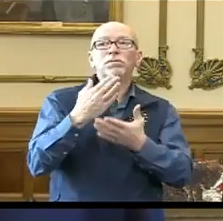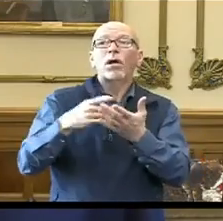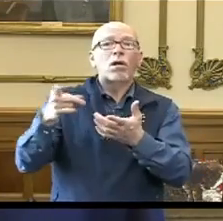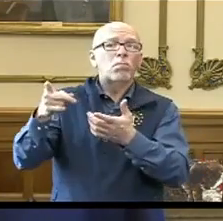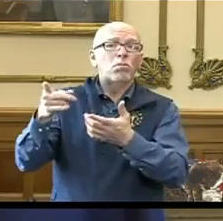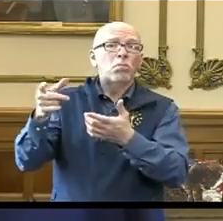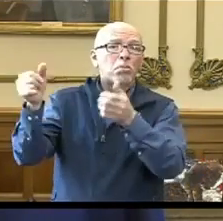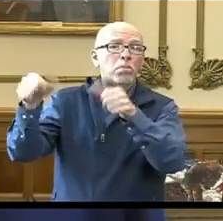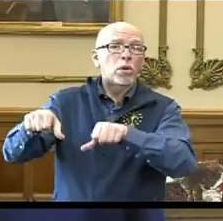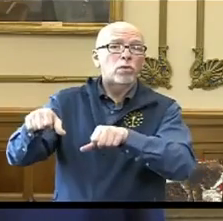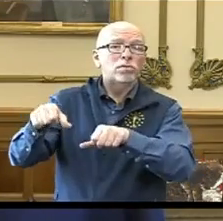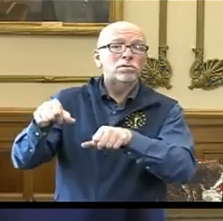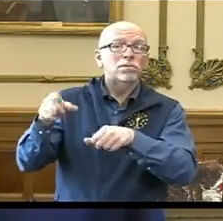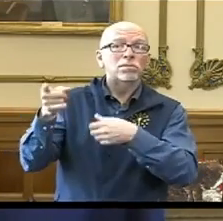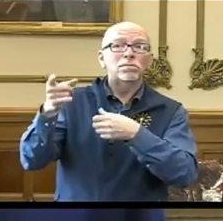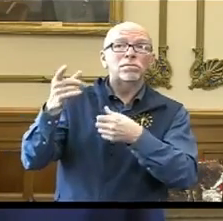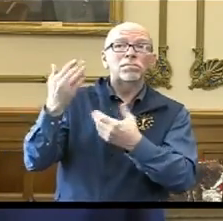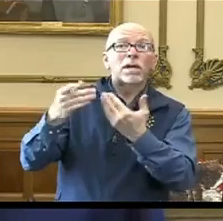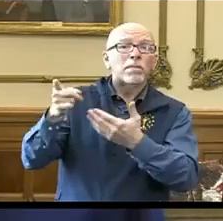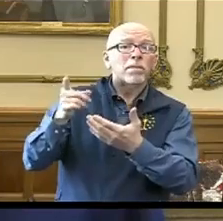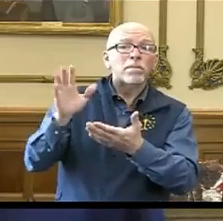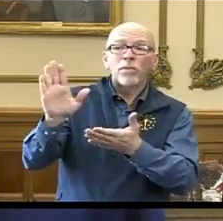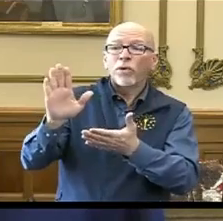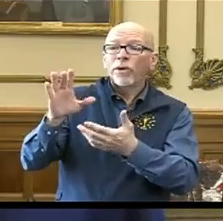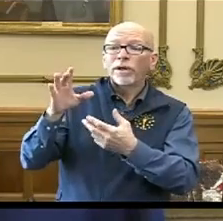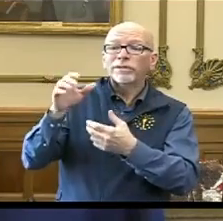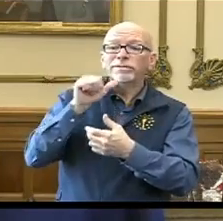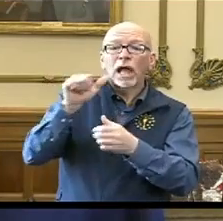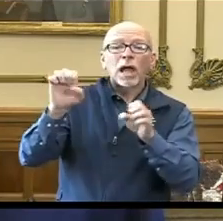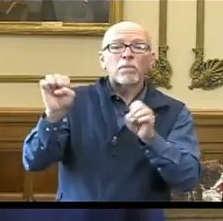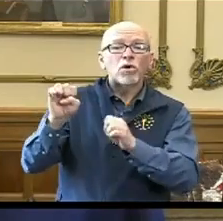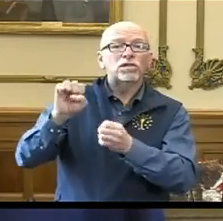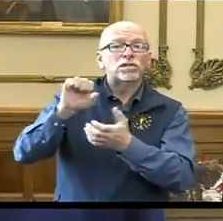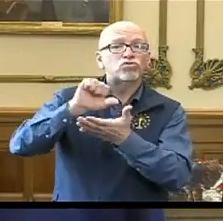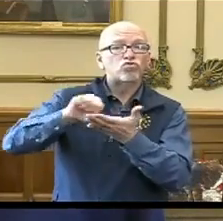posted, whether it's elective medical procedures, surgeries,